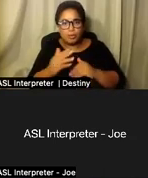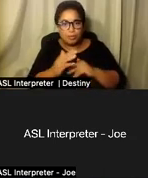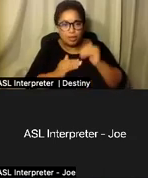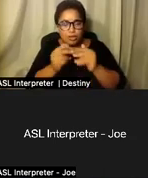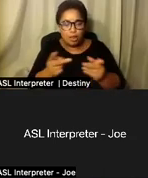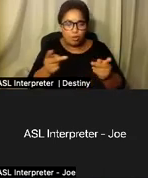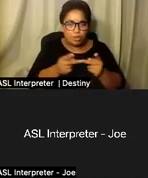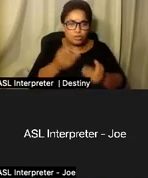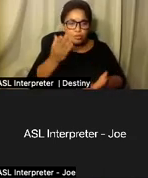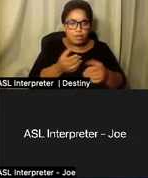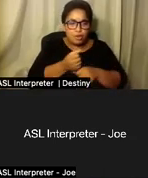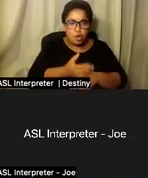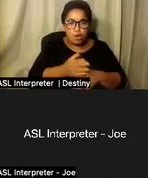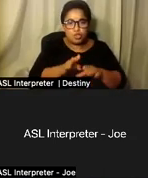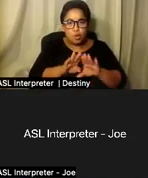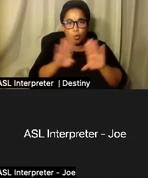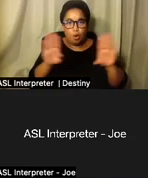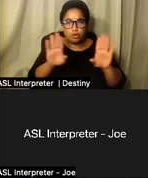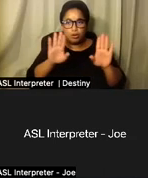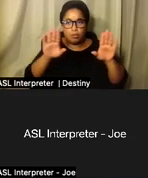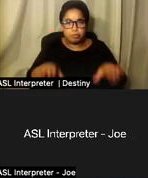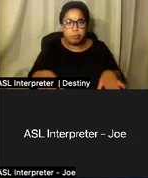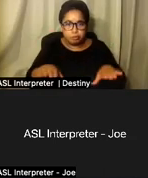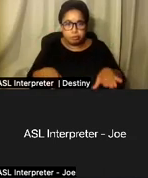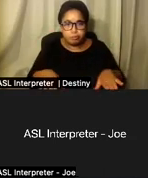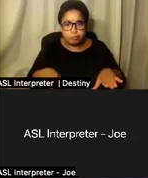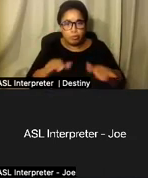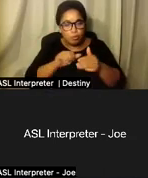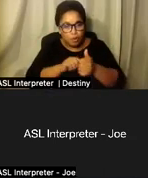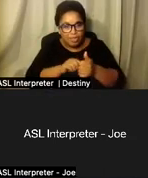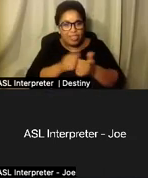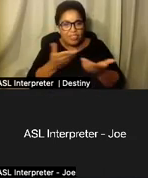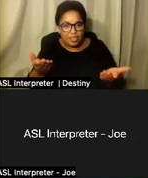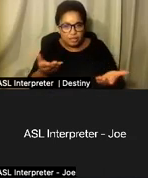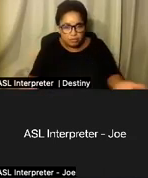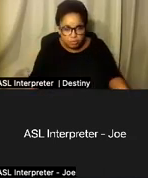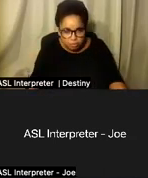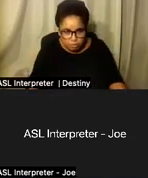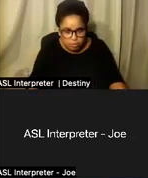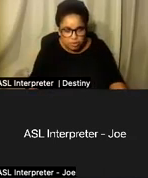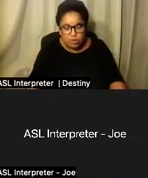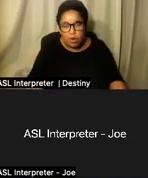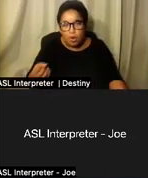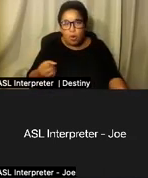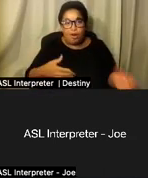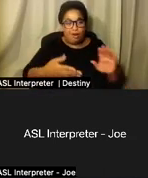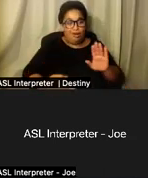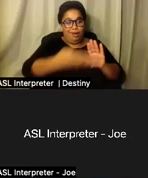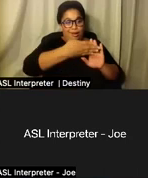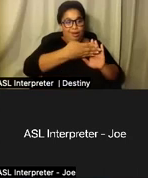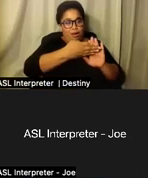might cause the wall to fall down with the item. And that can, of